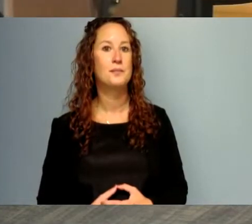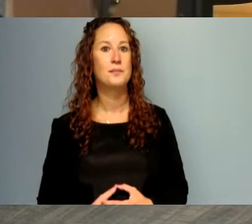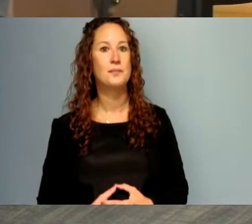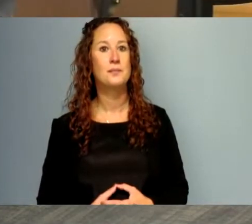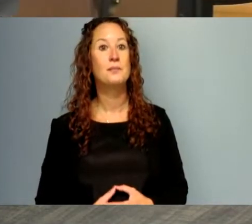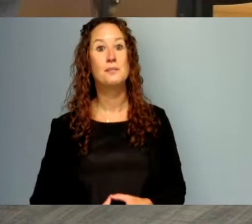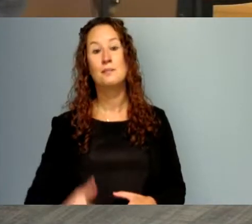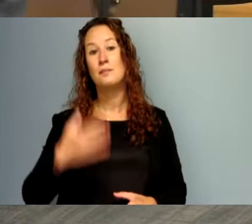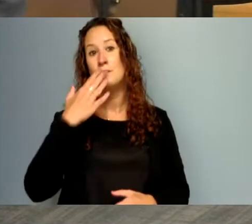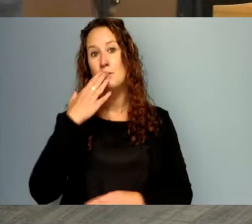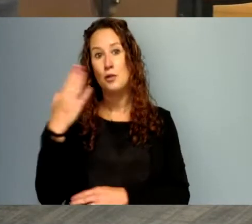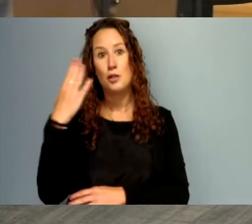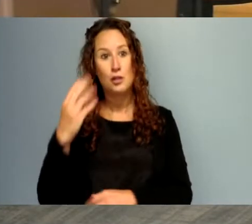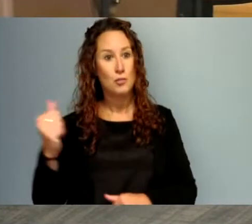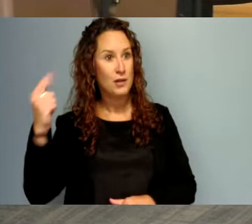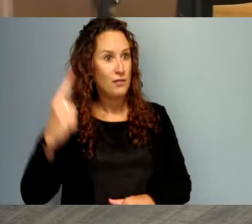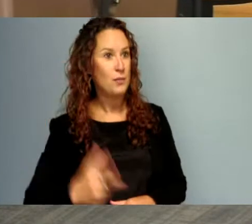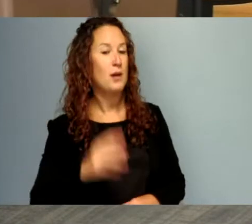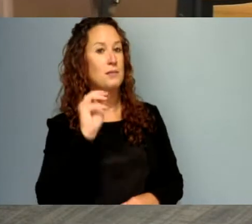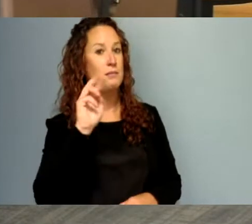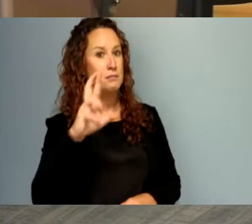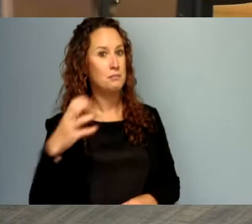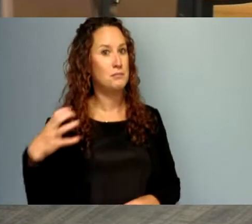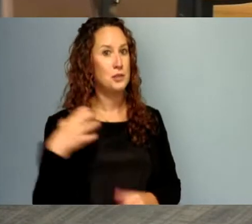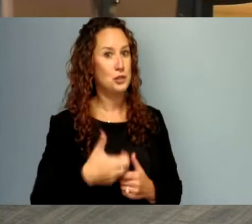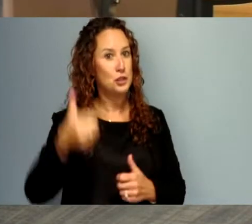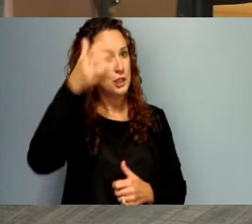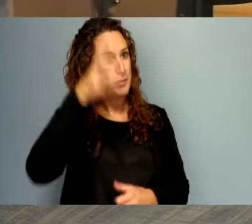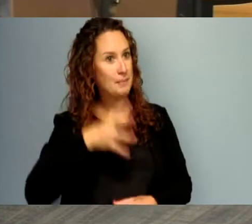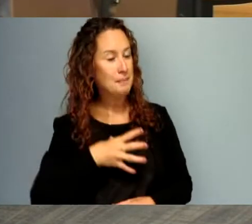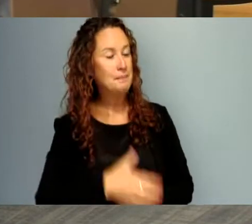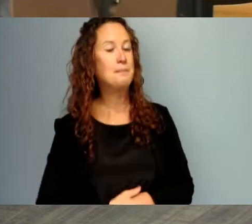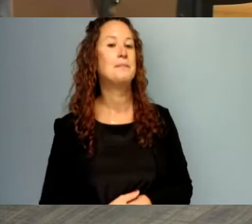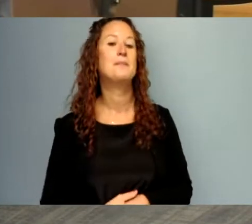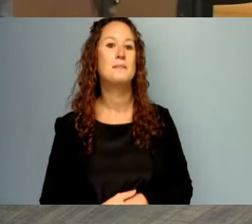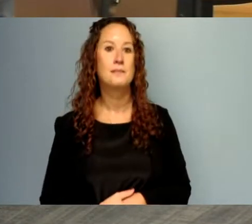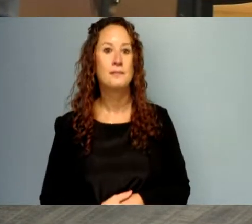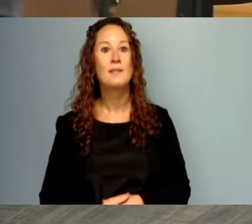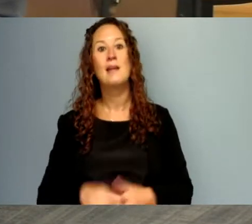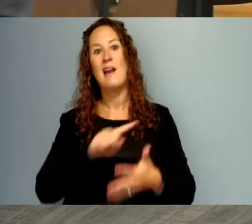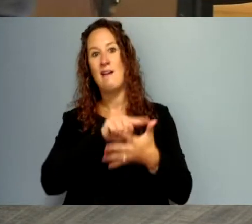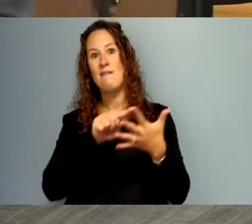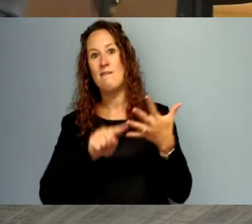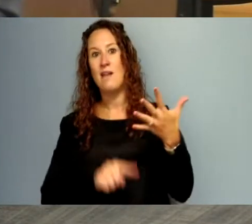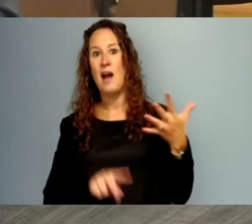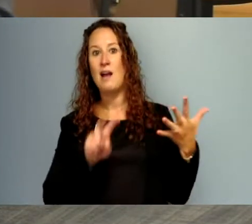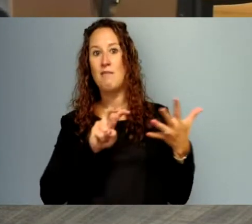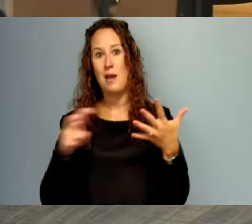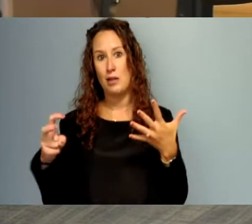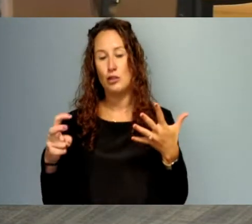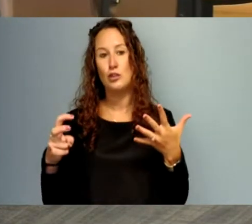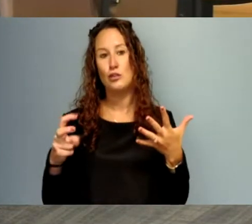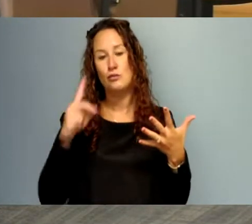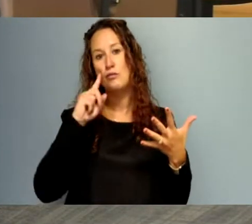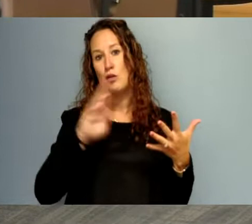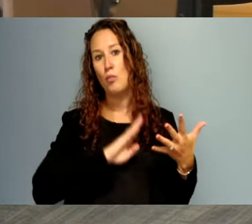Hey, good morning, everyone. Mr. Chairman, I have, looks like I have 5 matters before the